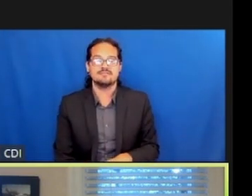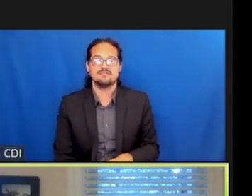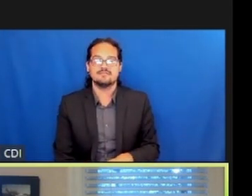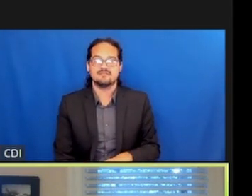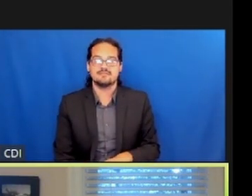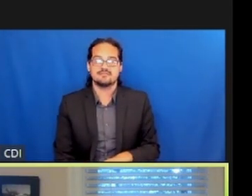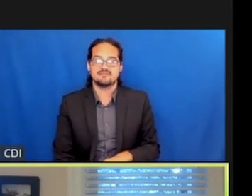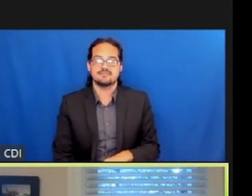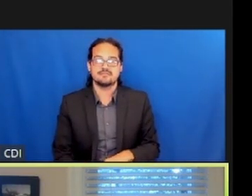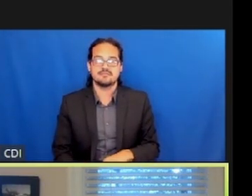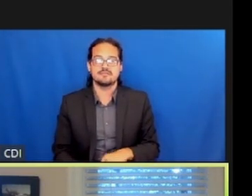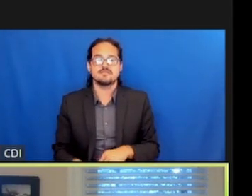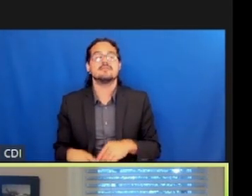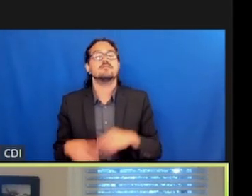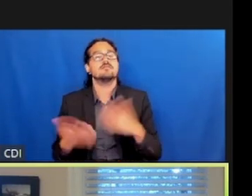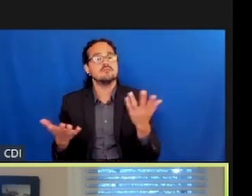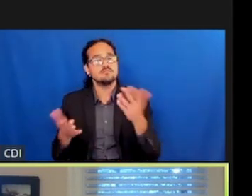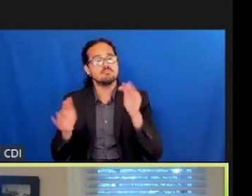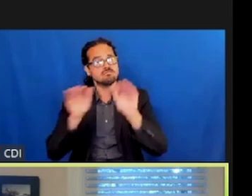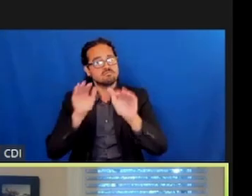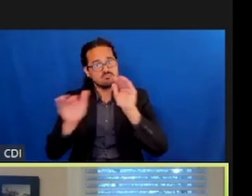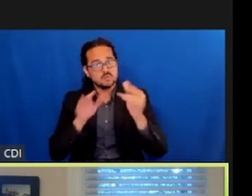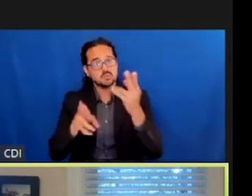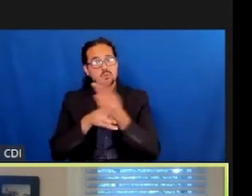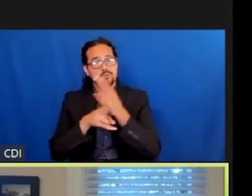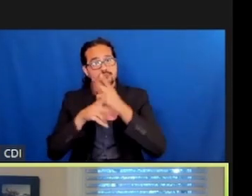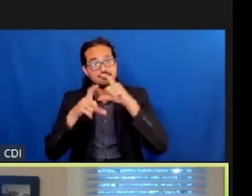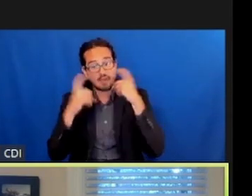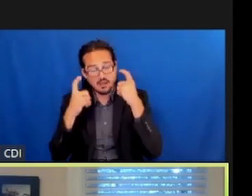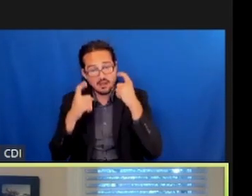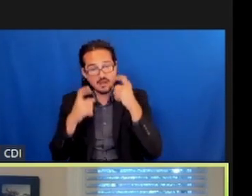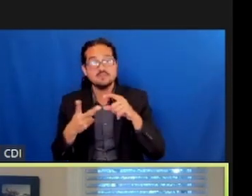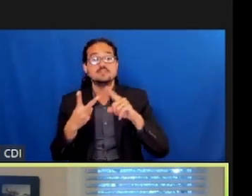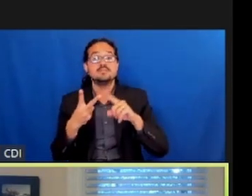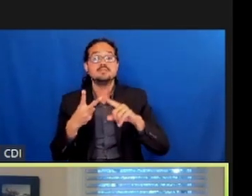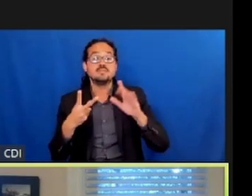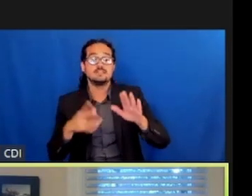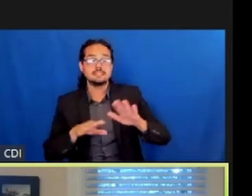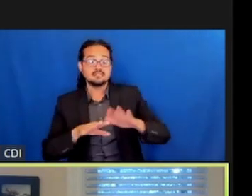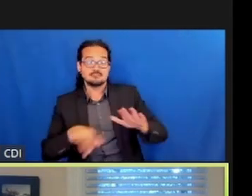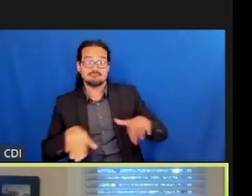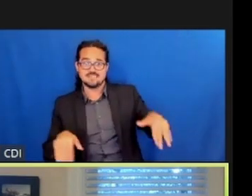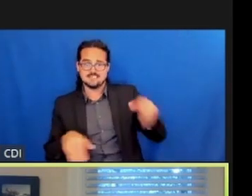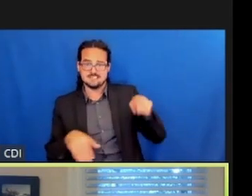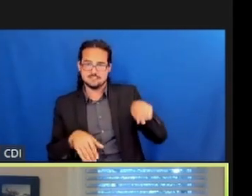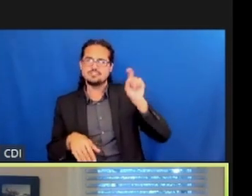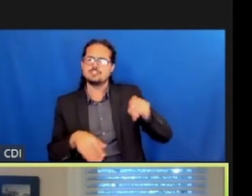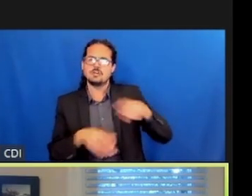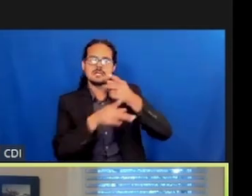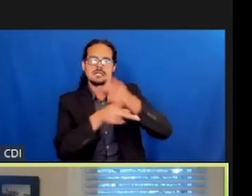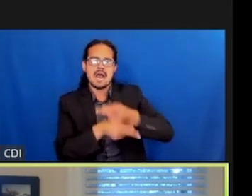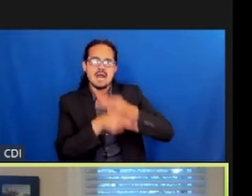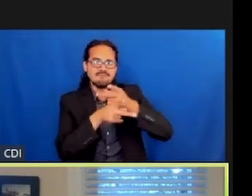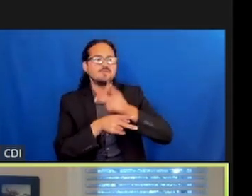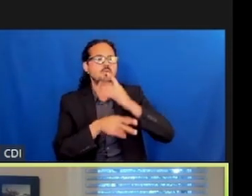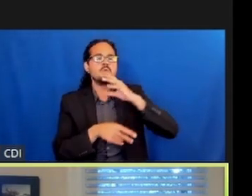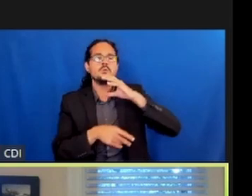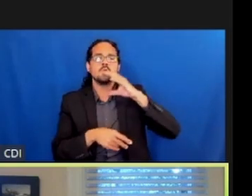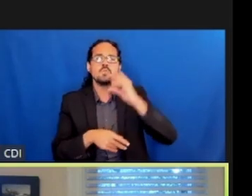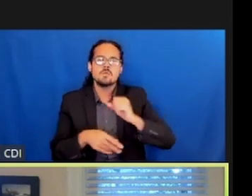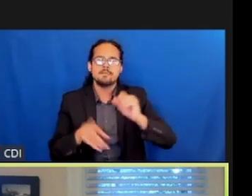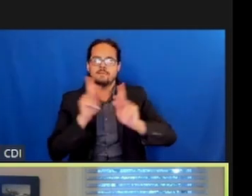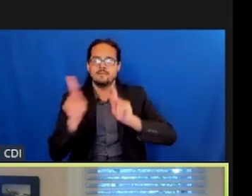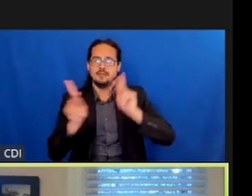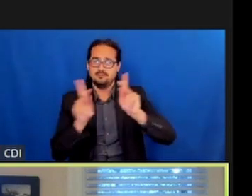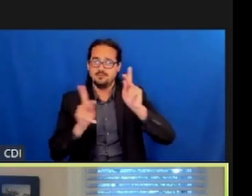older adults. Although we see tremendous vaccine effectiveness as you're older, there's an increased risk for